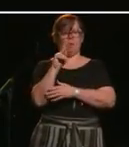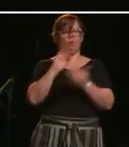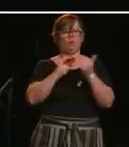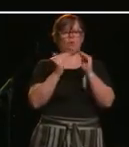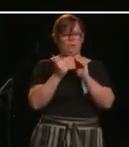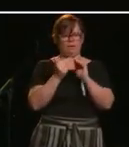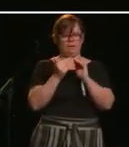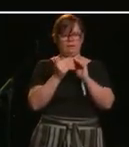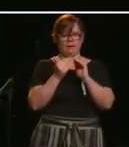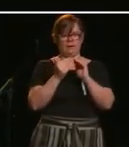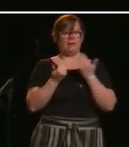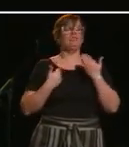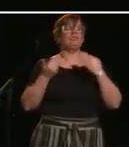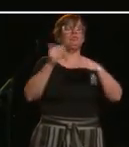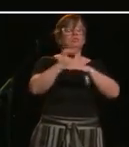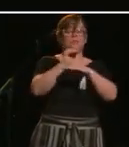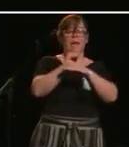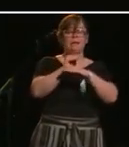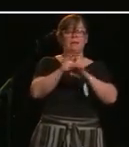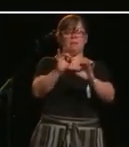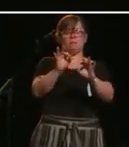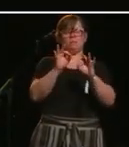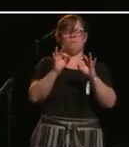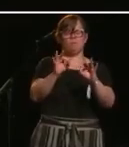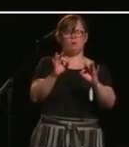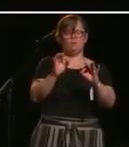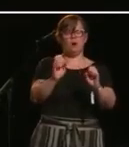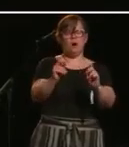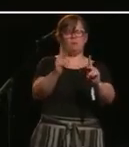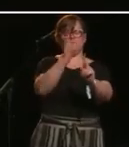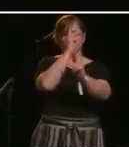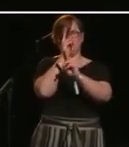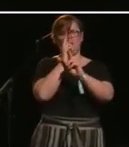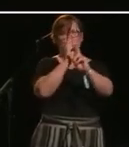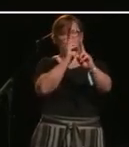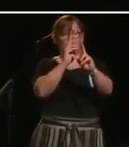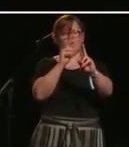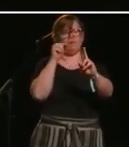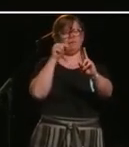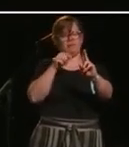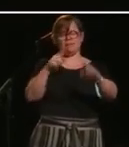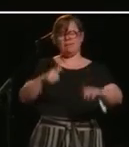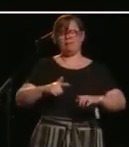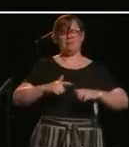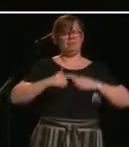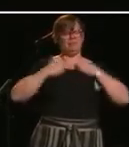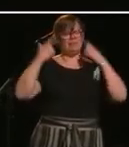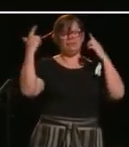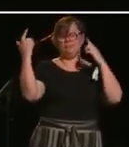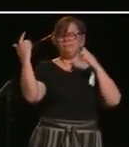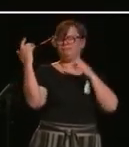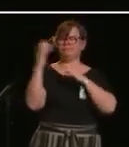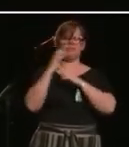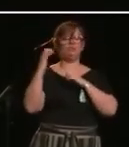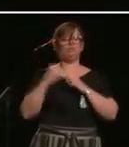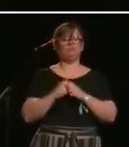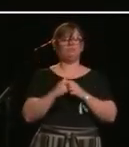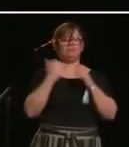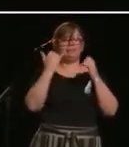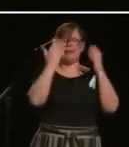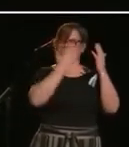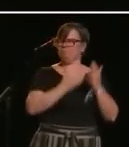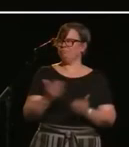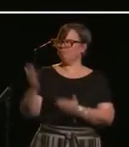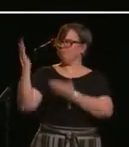tonight is the perfect opportunity to honor this living legend. Let's turn our attention to